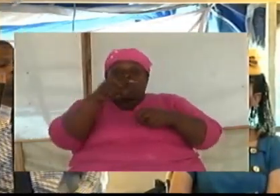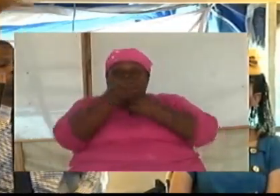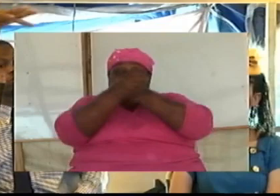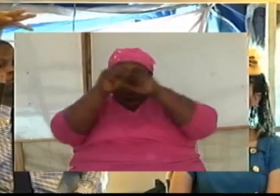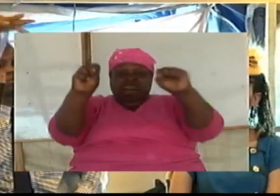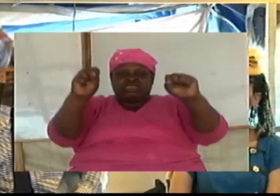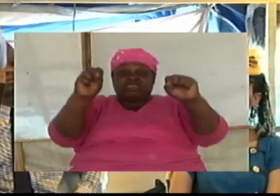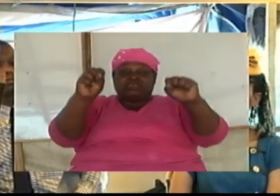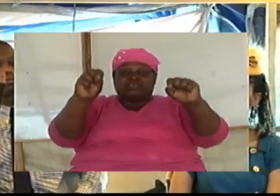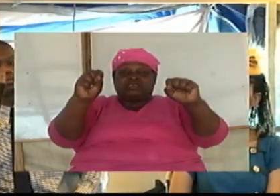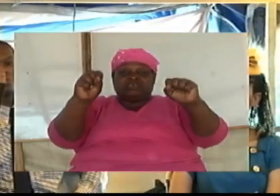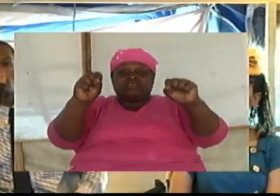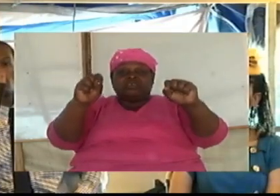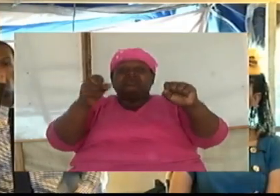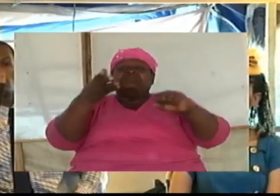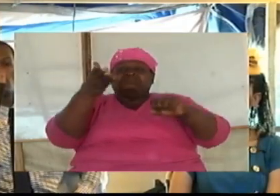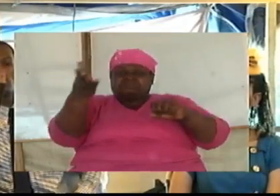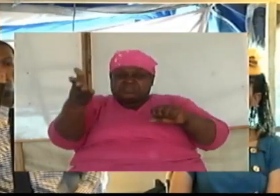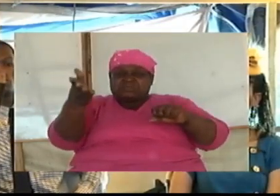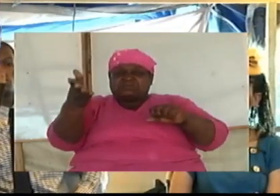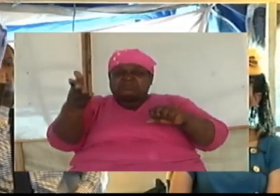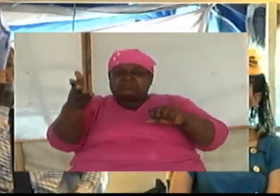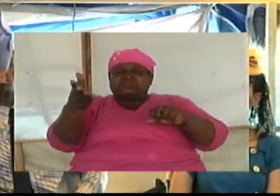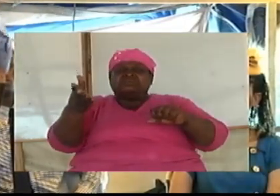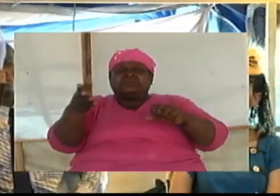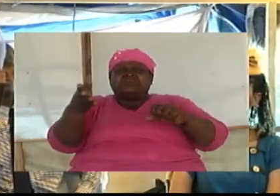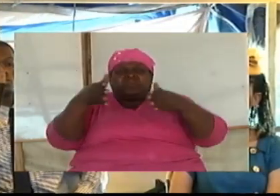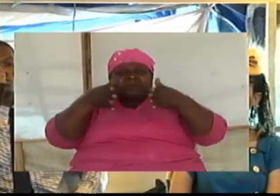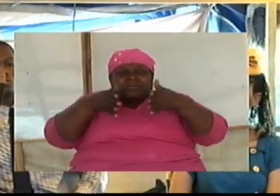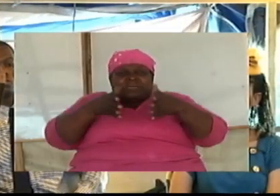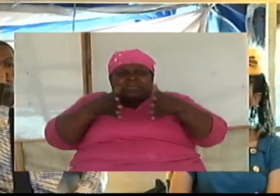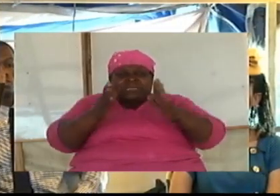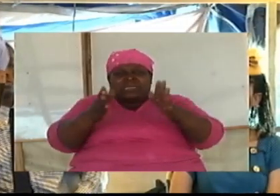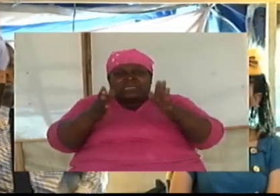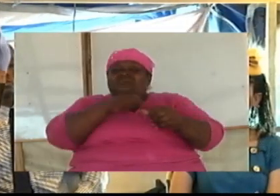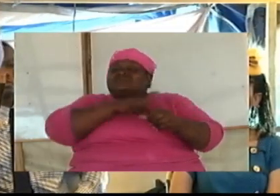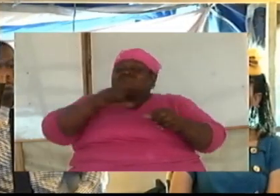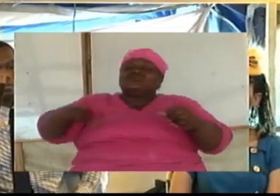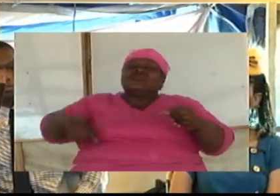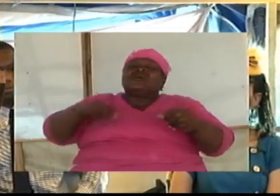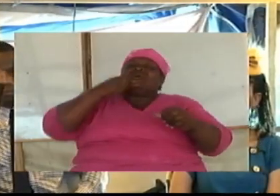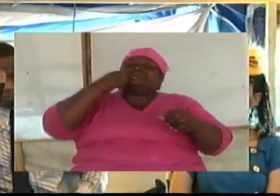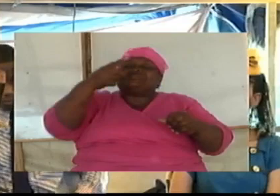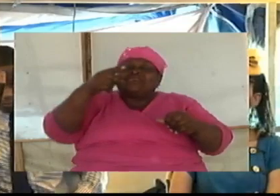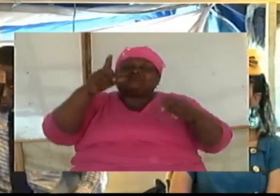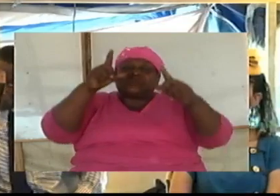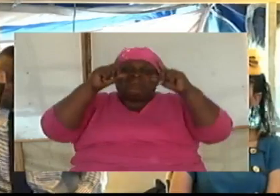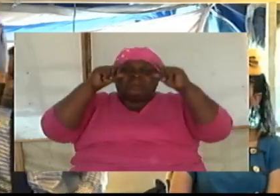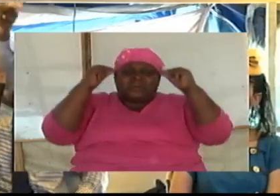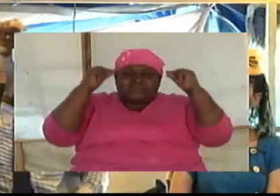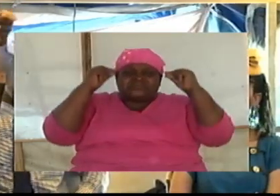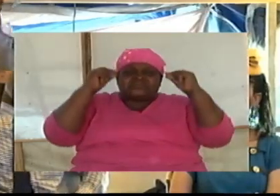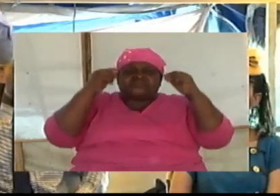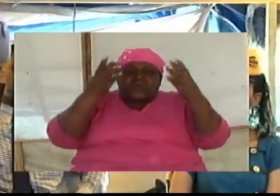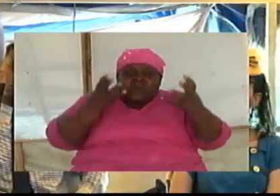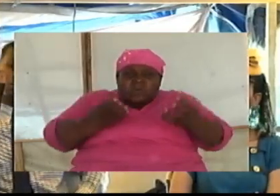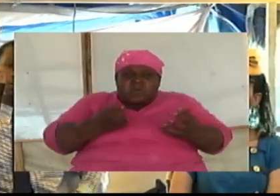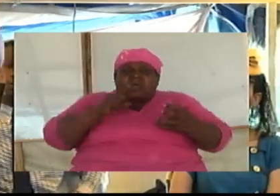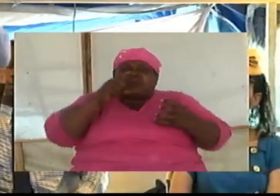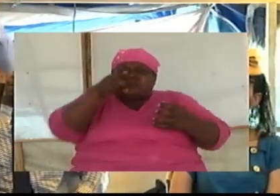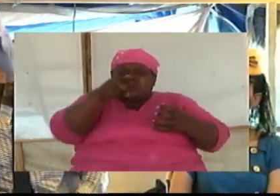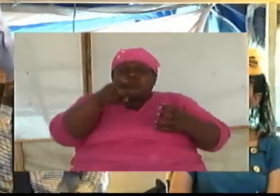this plague, there was a condition. So the Lord said to Moses, I want for you to instruct the